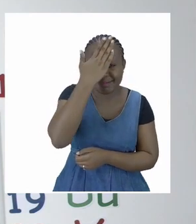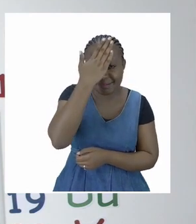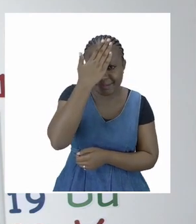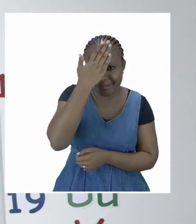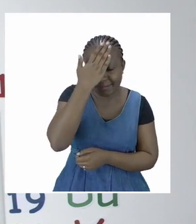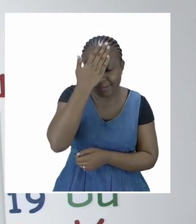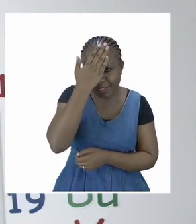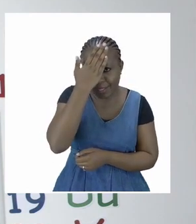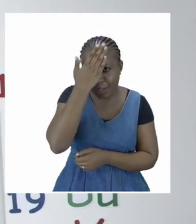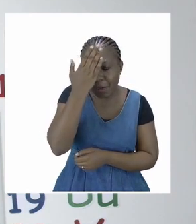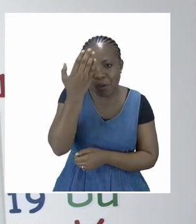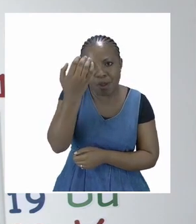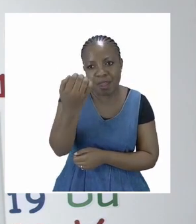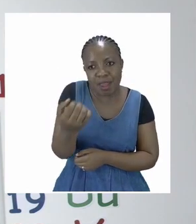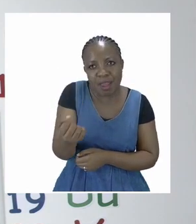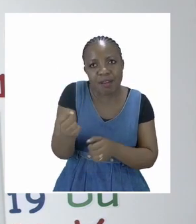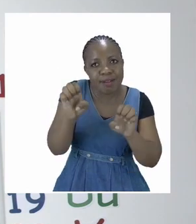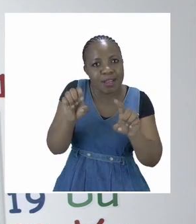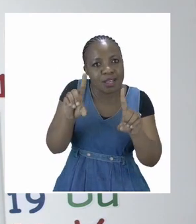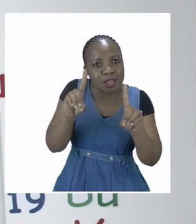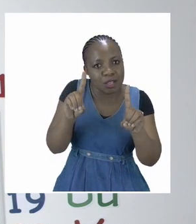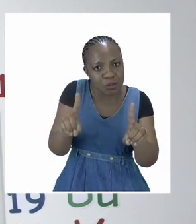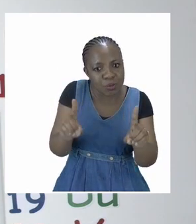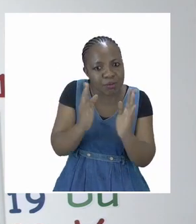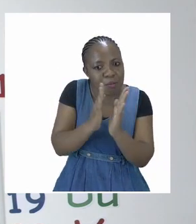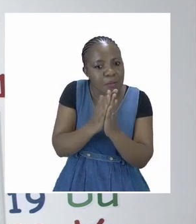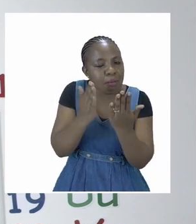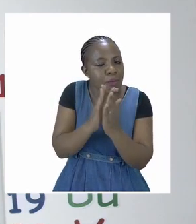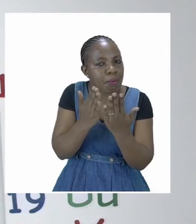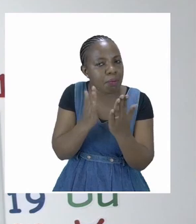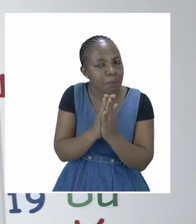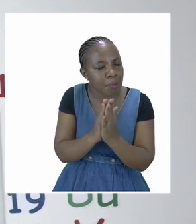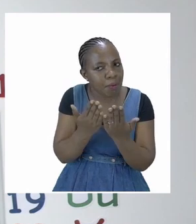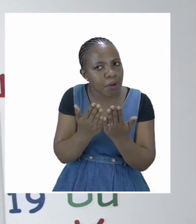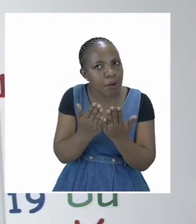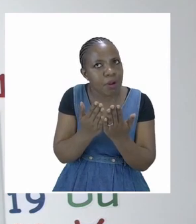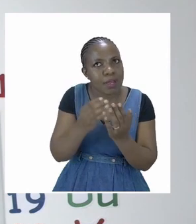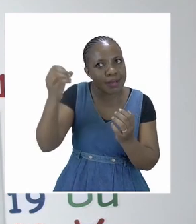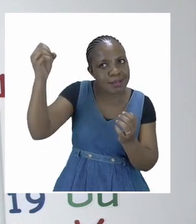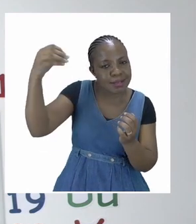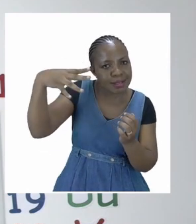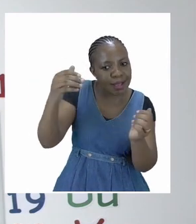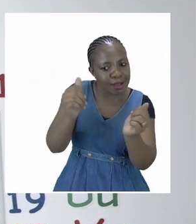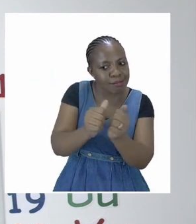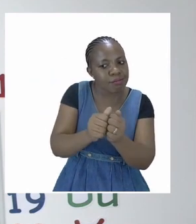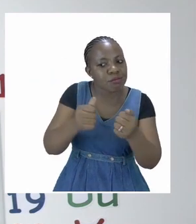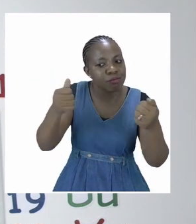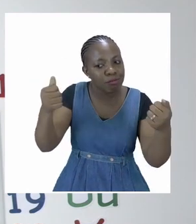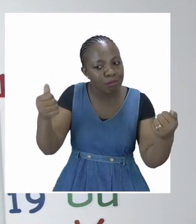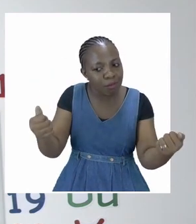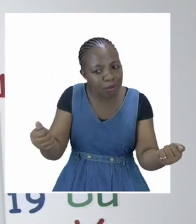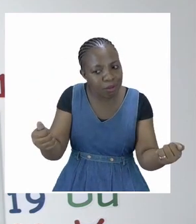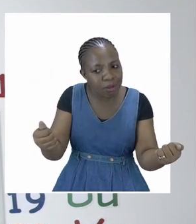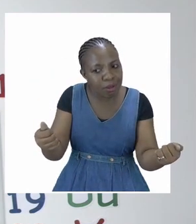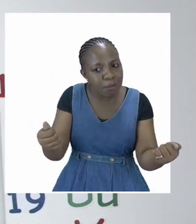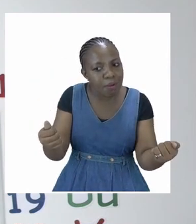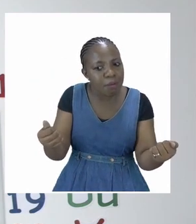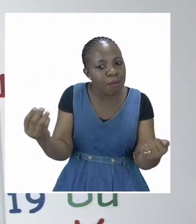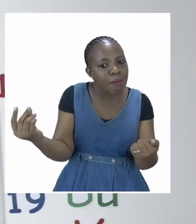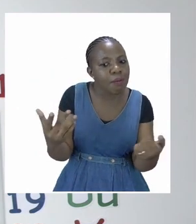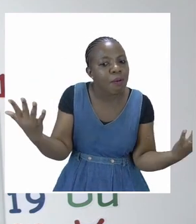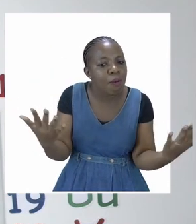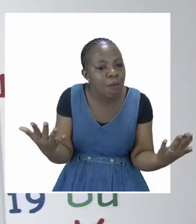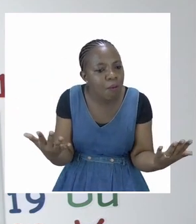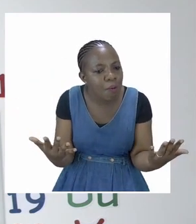booklet in our daily newspaper, street sales, or at your school every Monday